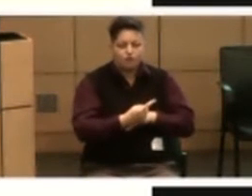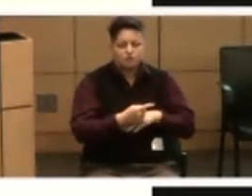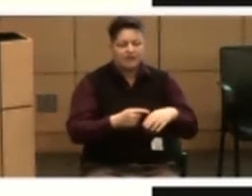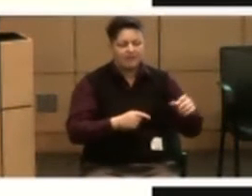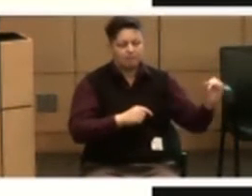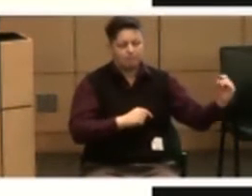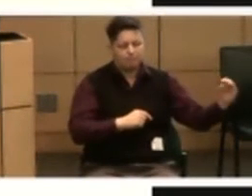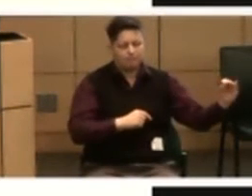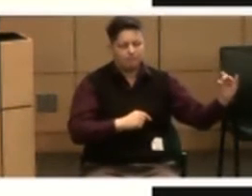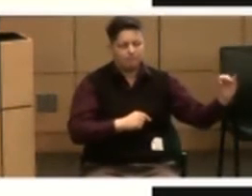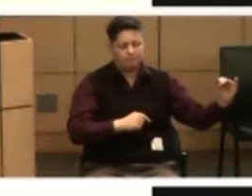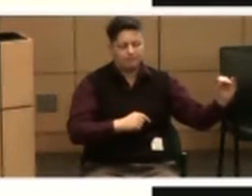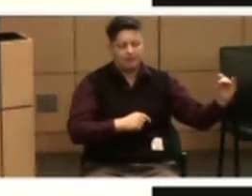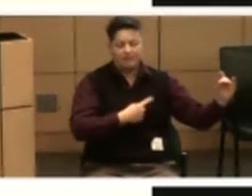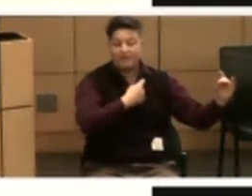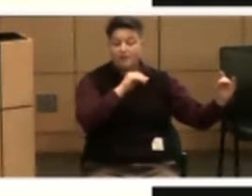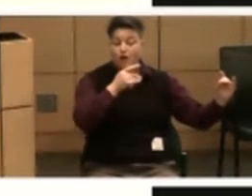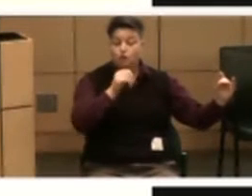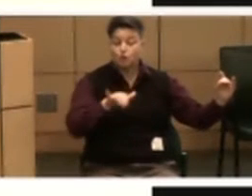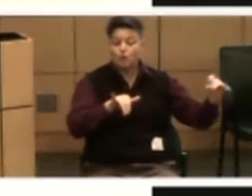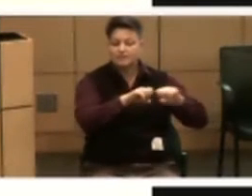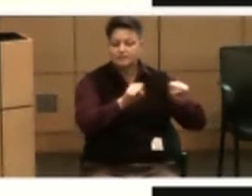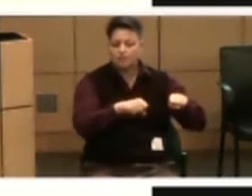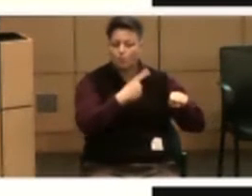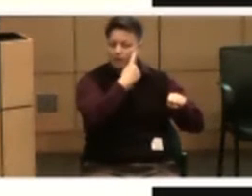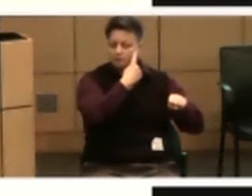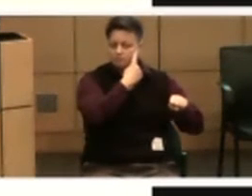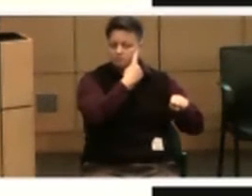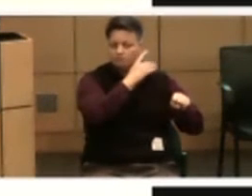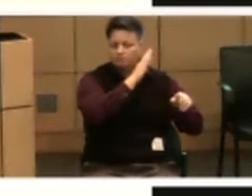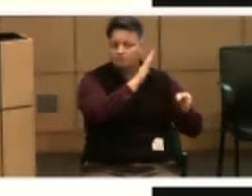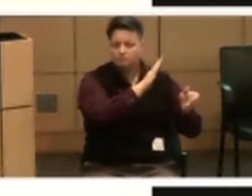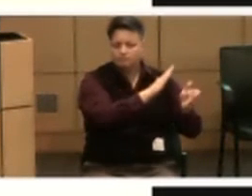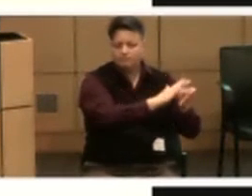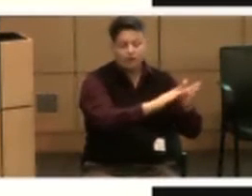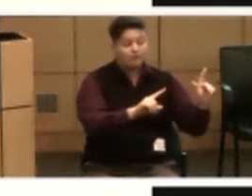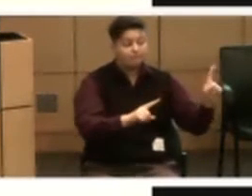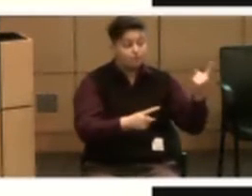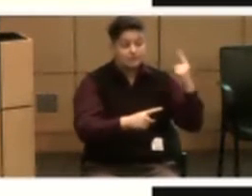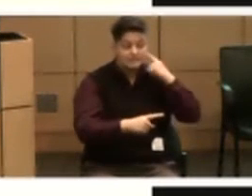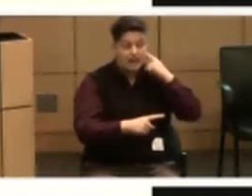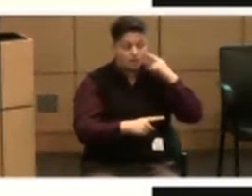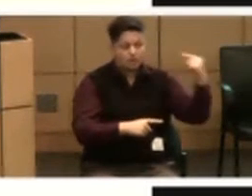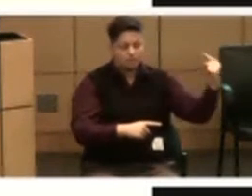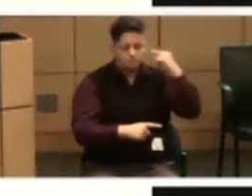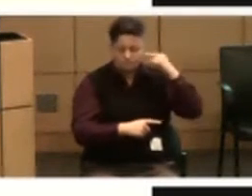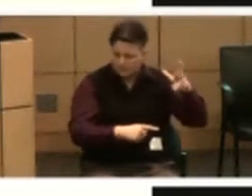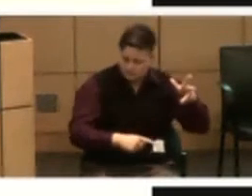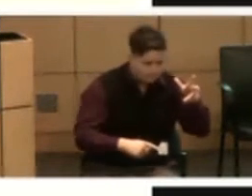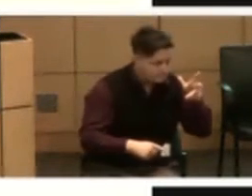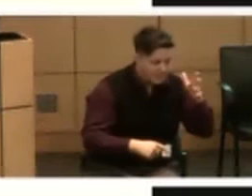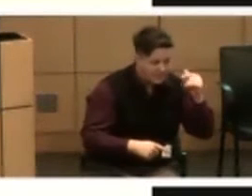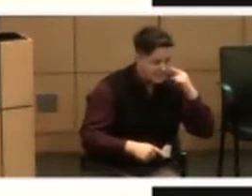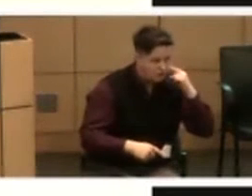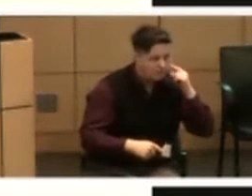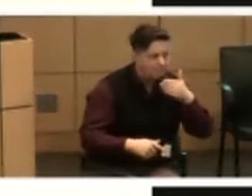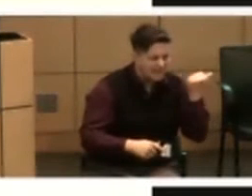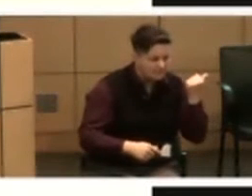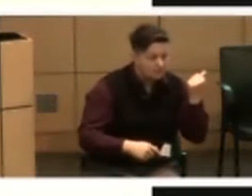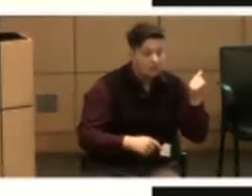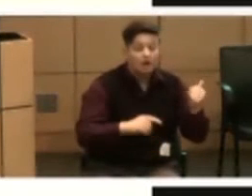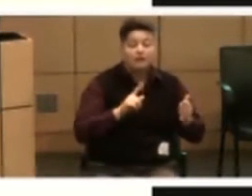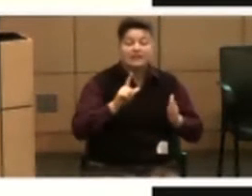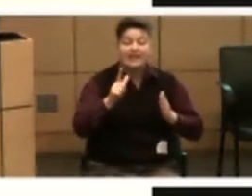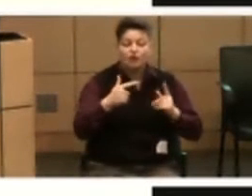by the auditory system. The auditory system gives preference to the first sound it receives. And I'm going to show you just a